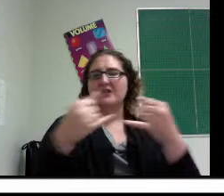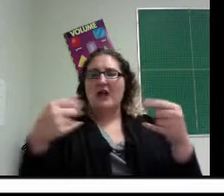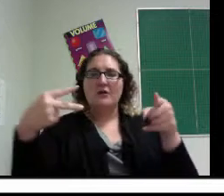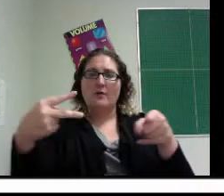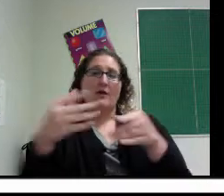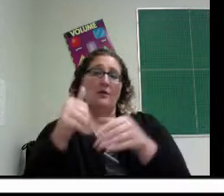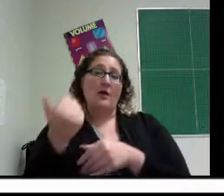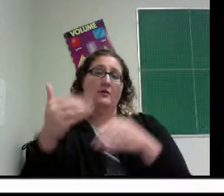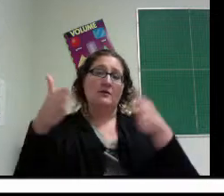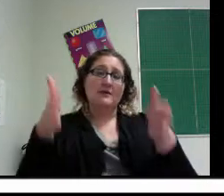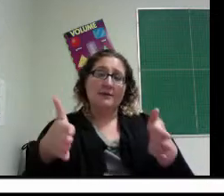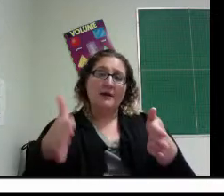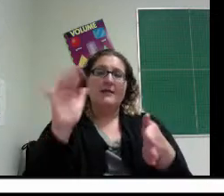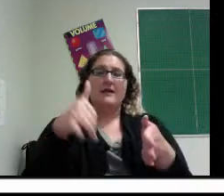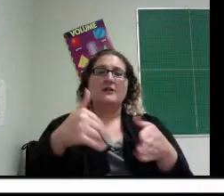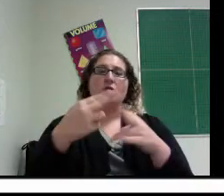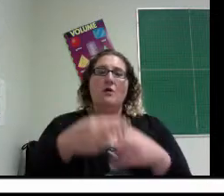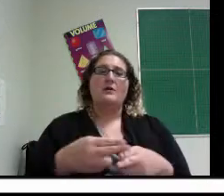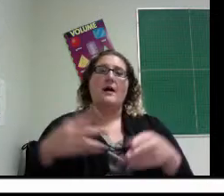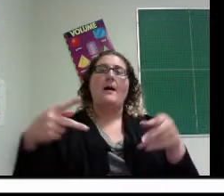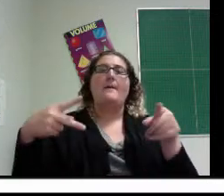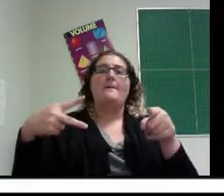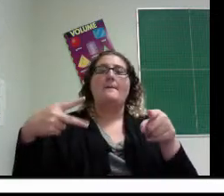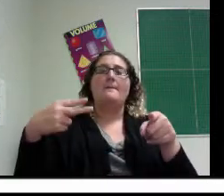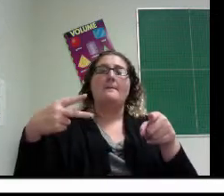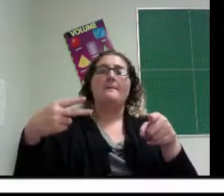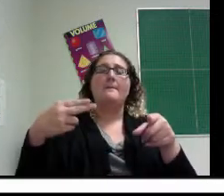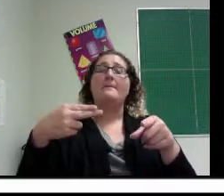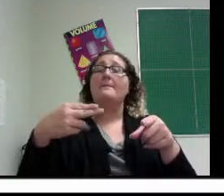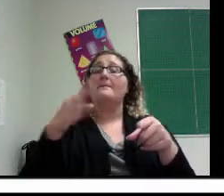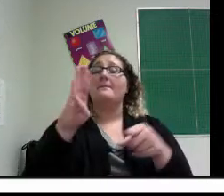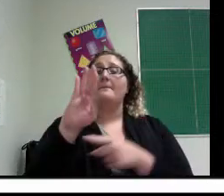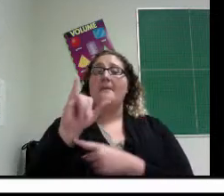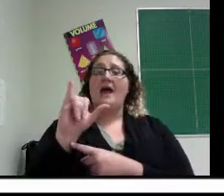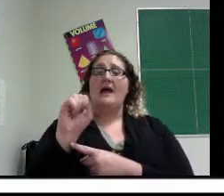called a segment bisector. Draw an example.